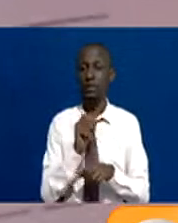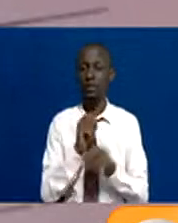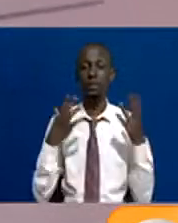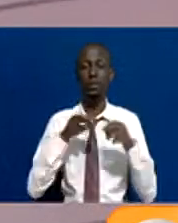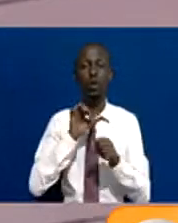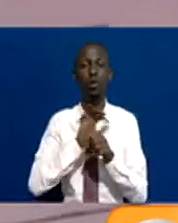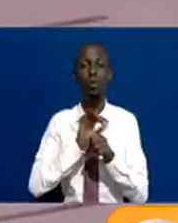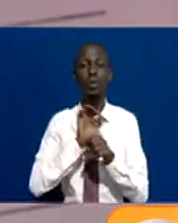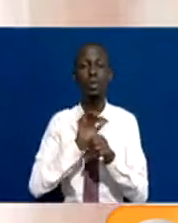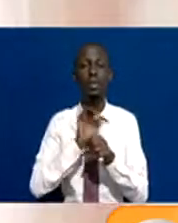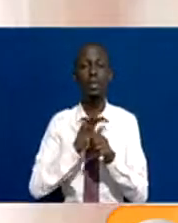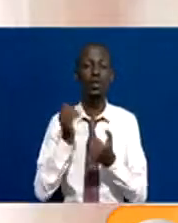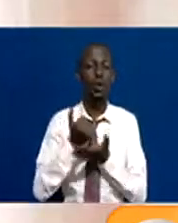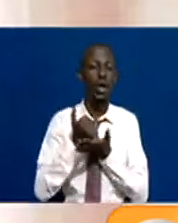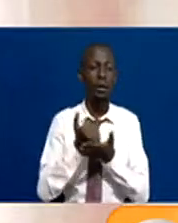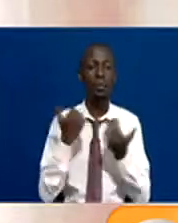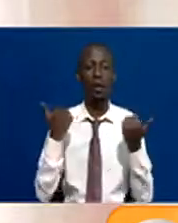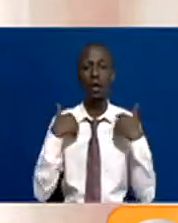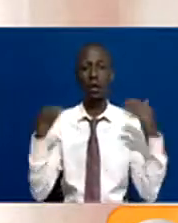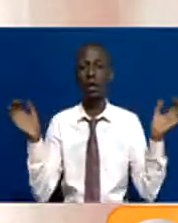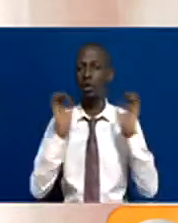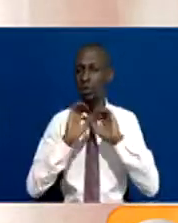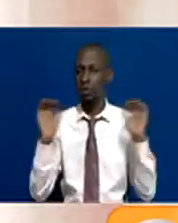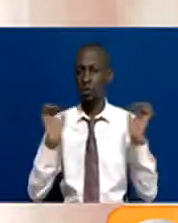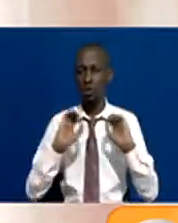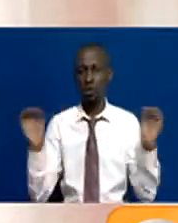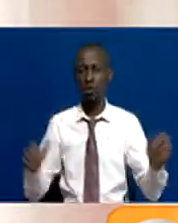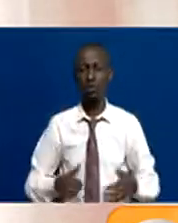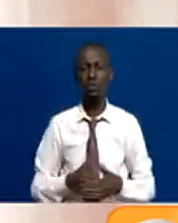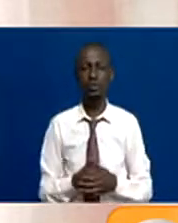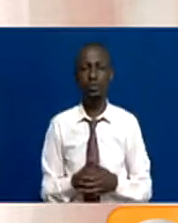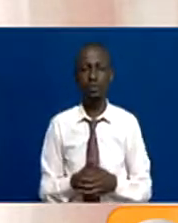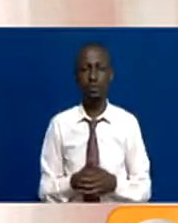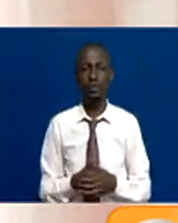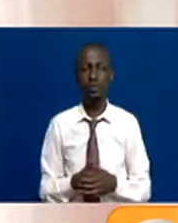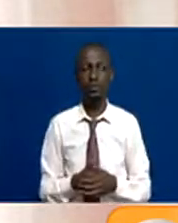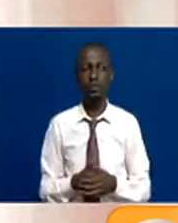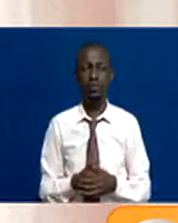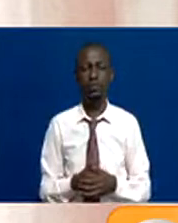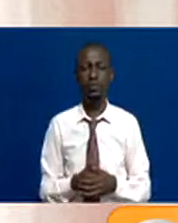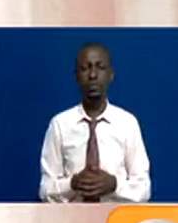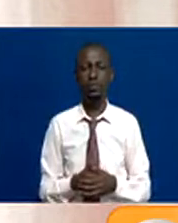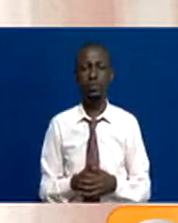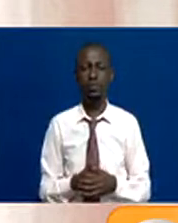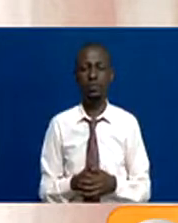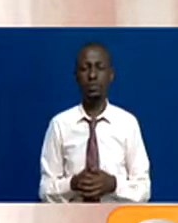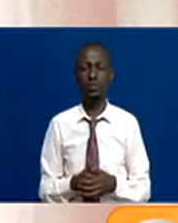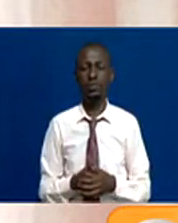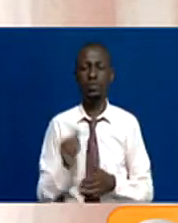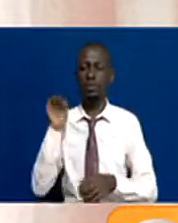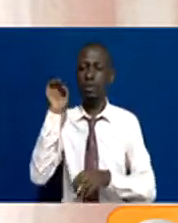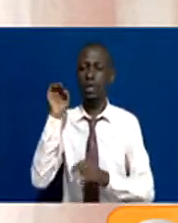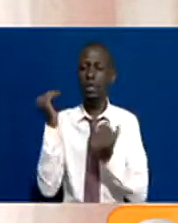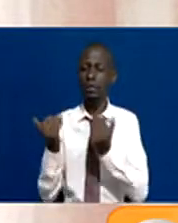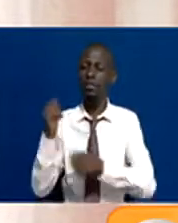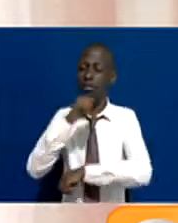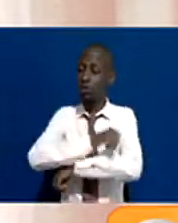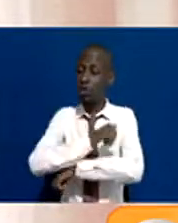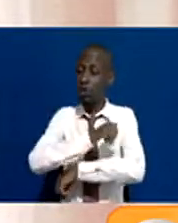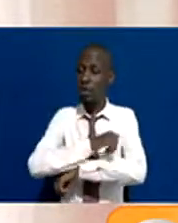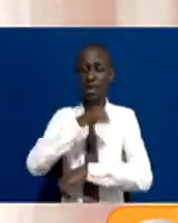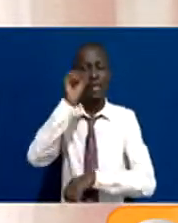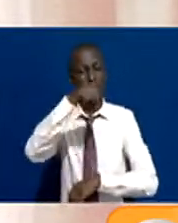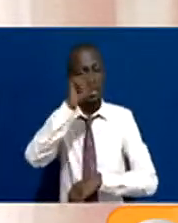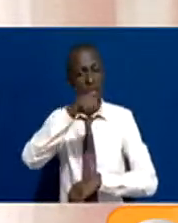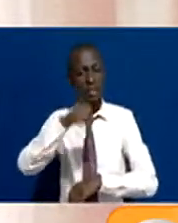people to turn to. So, the question was, Shiro, are your kids in school? Yeah. What school do they go to? I